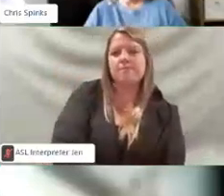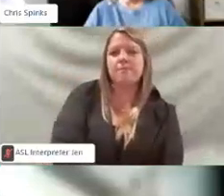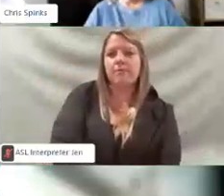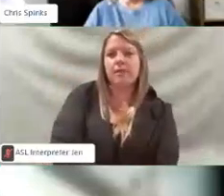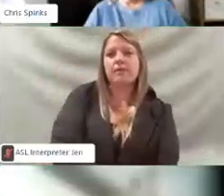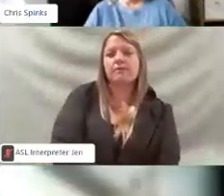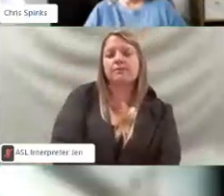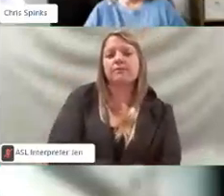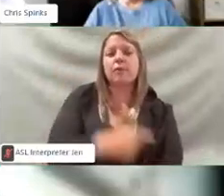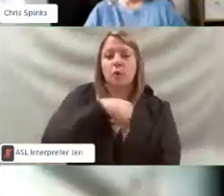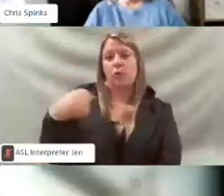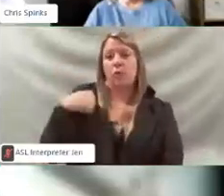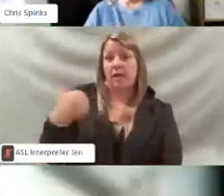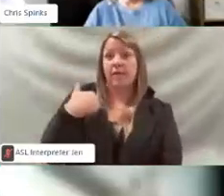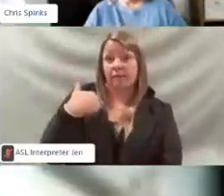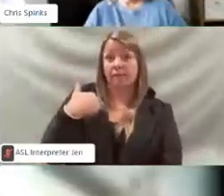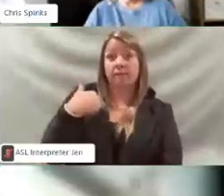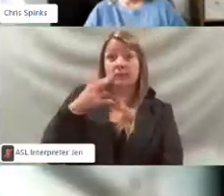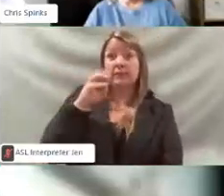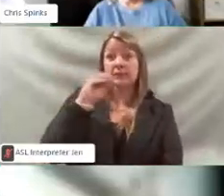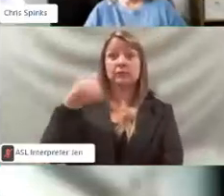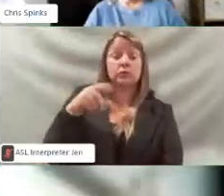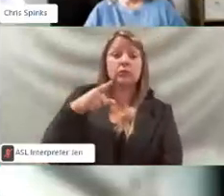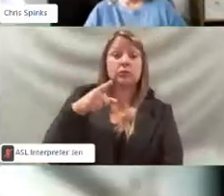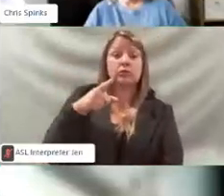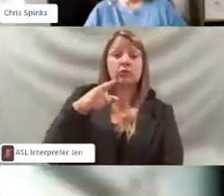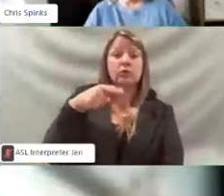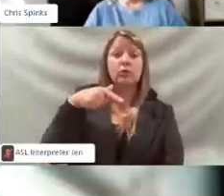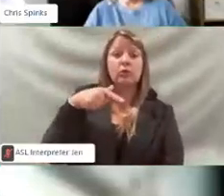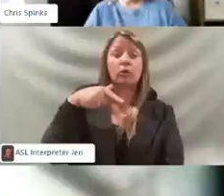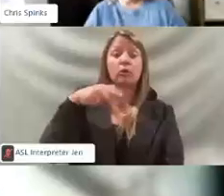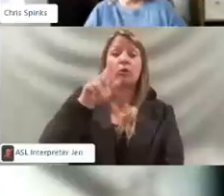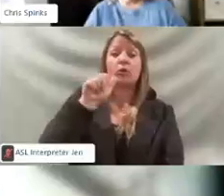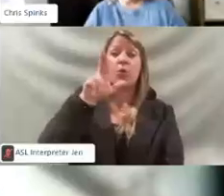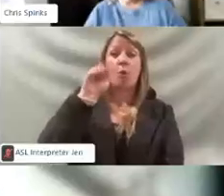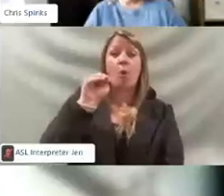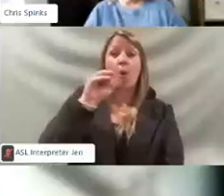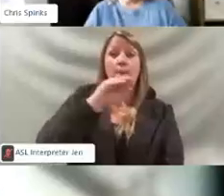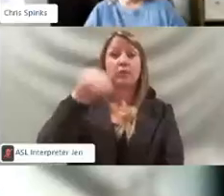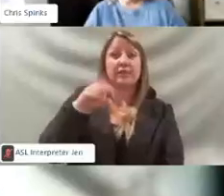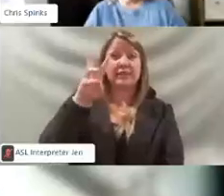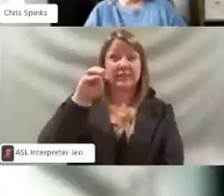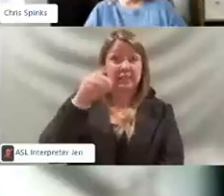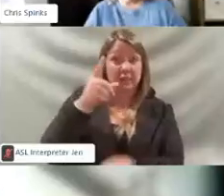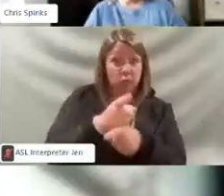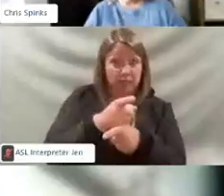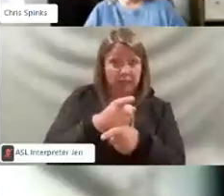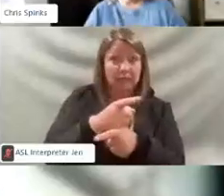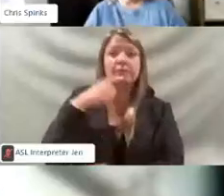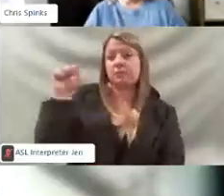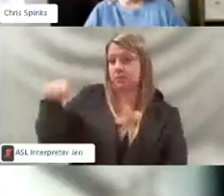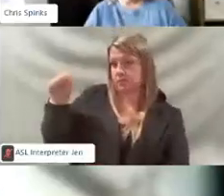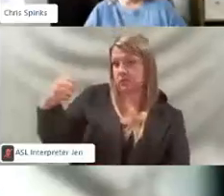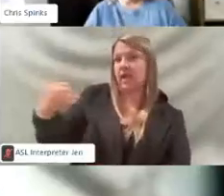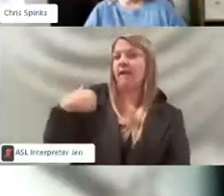Okay, we do have quorum. Jennifer, Okay. you said the quorum percentage is 60%. Is that right? Yes.